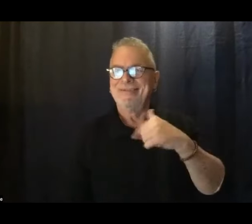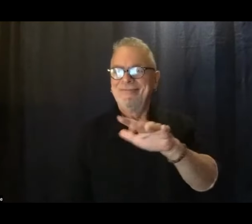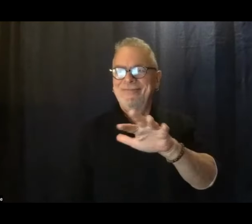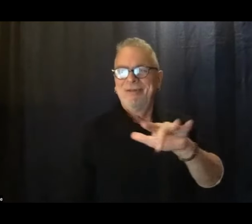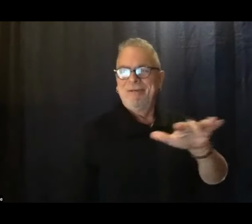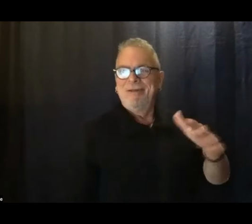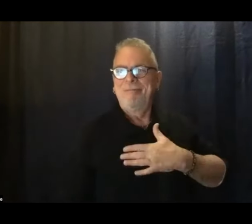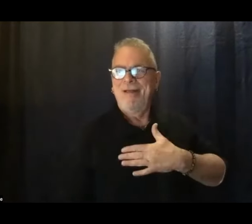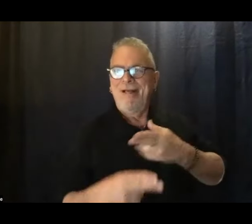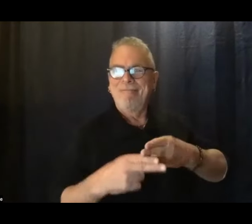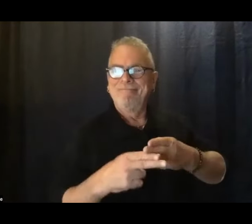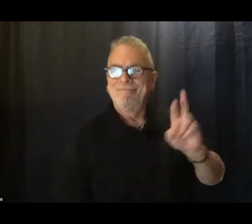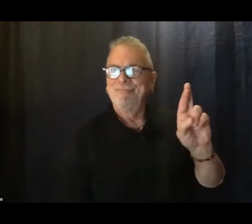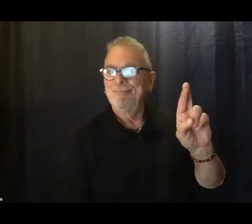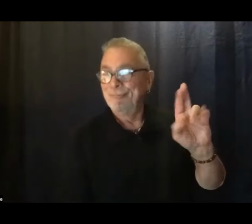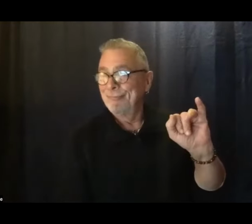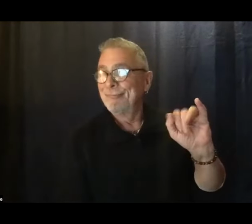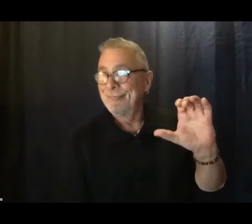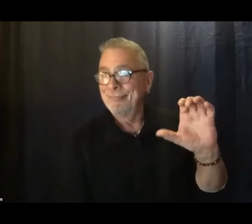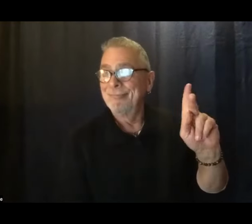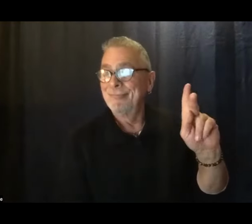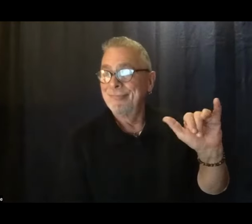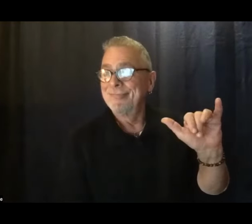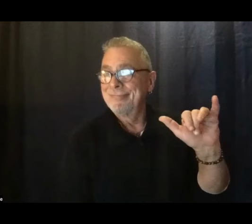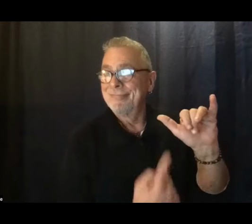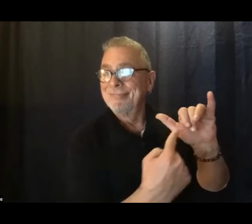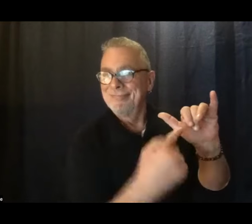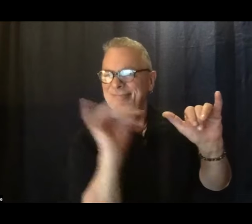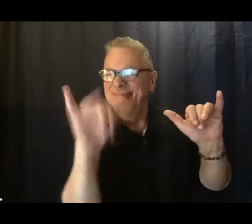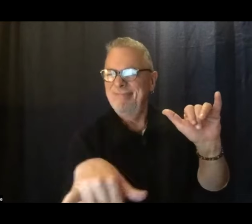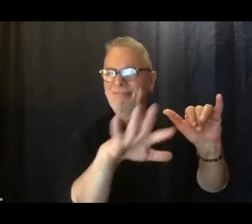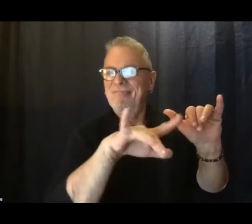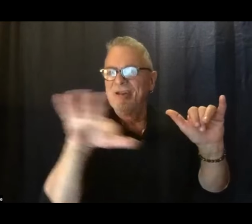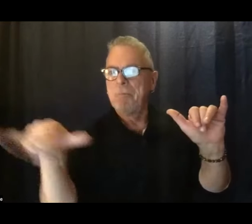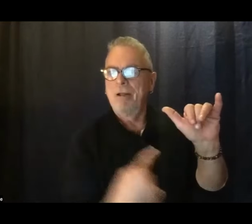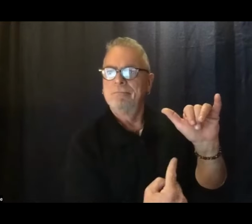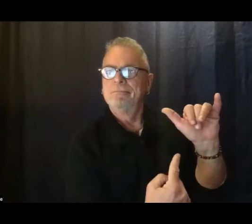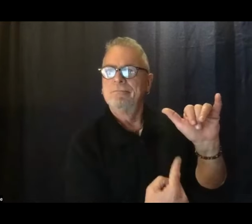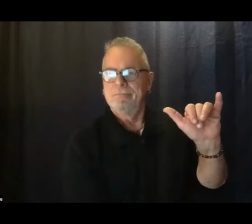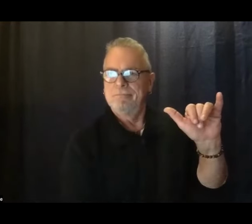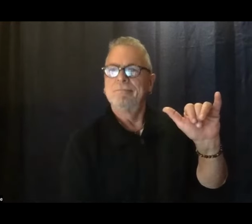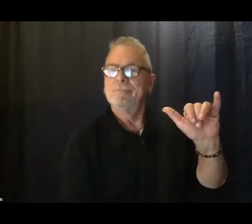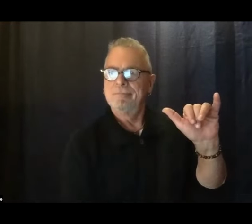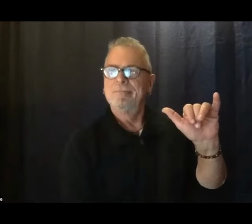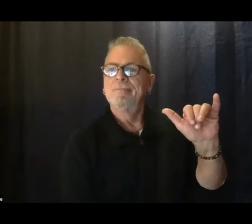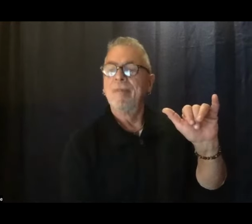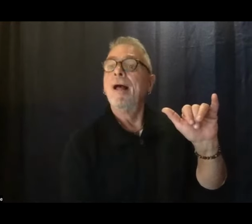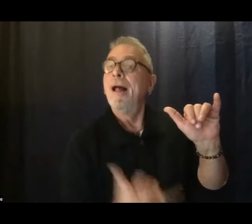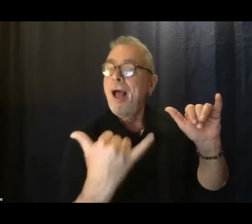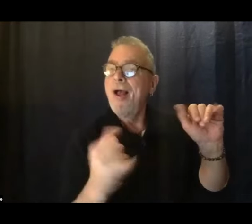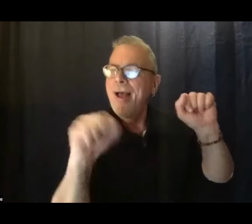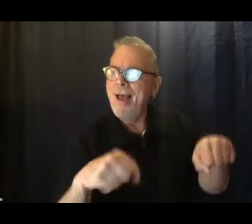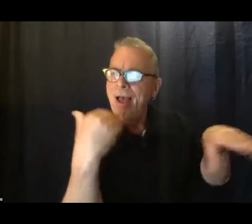individuals, like myself, like we went into, Richard Rose, my name, or Ricky, right? You